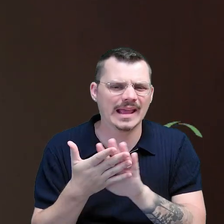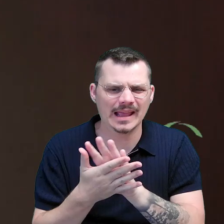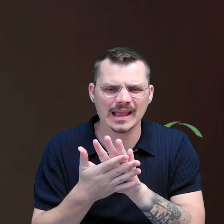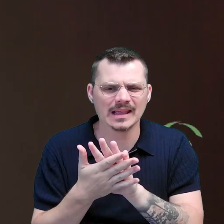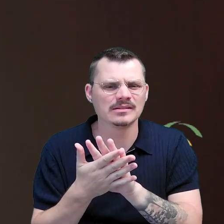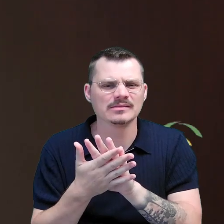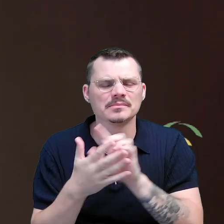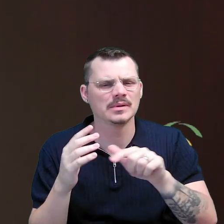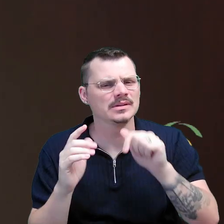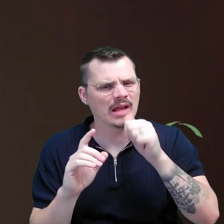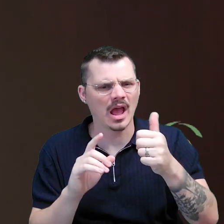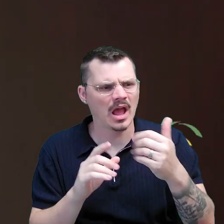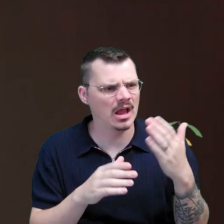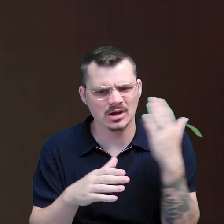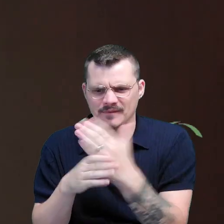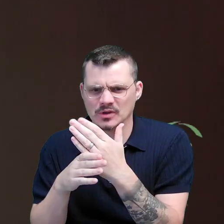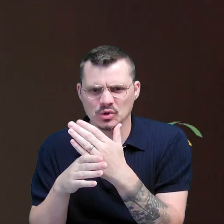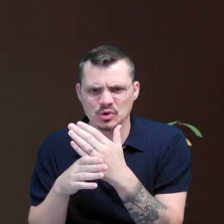non-interfering,